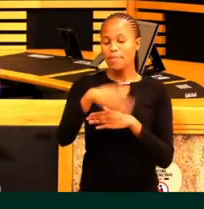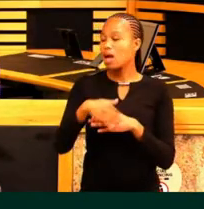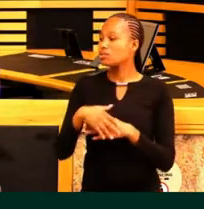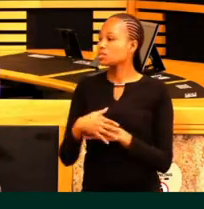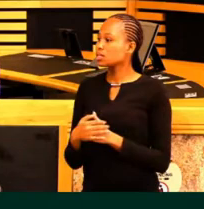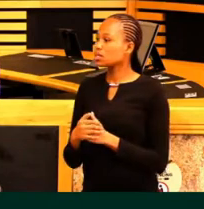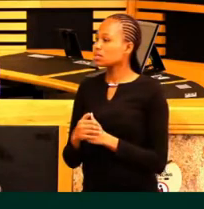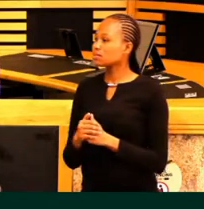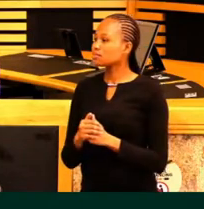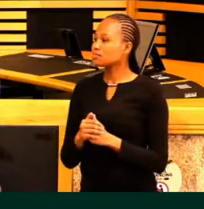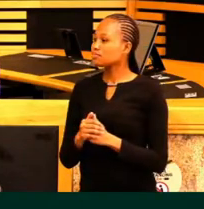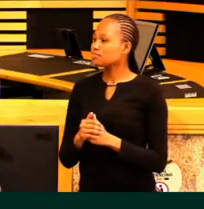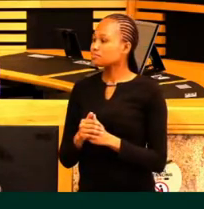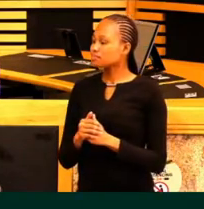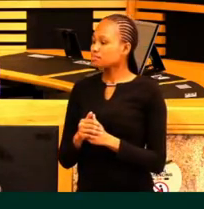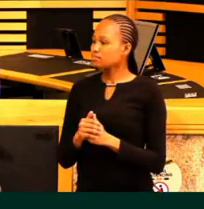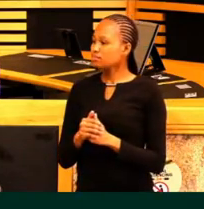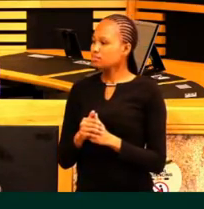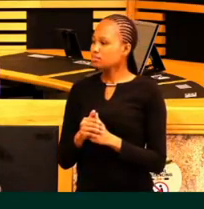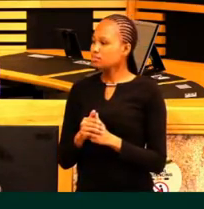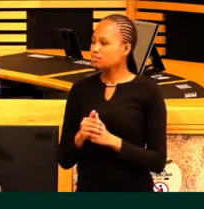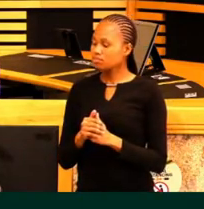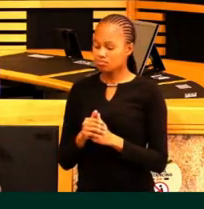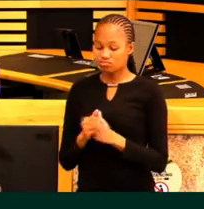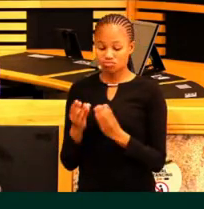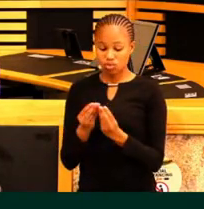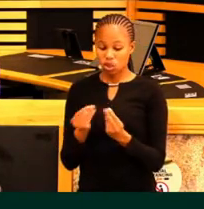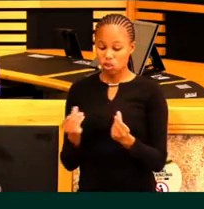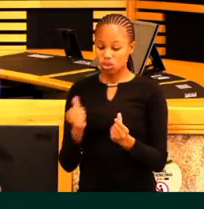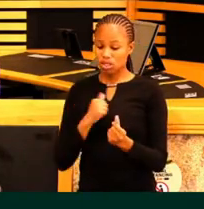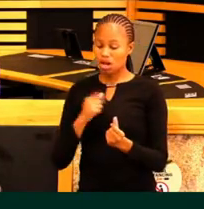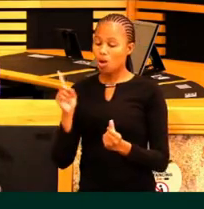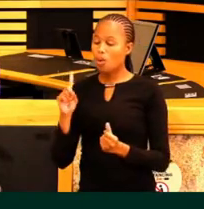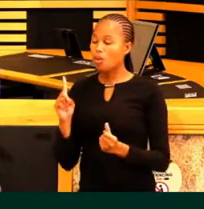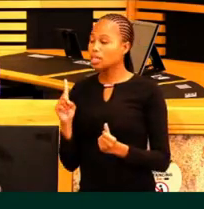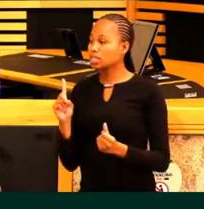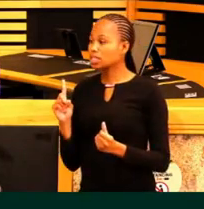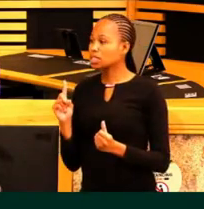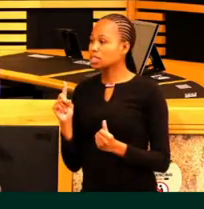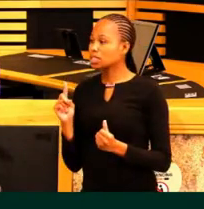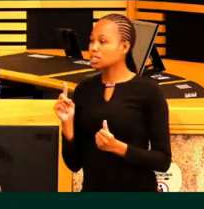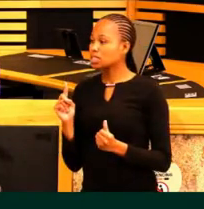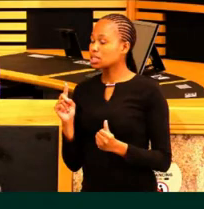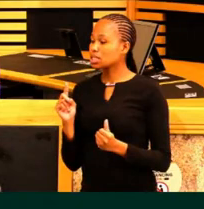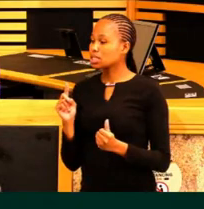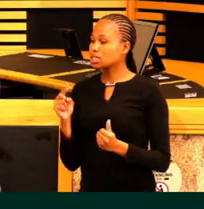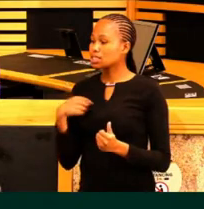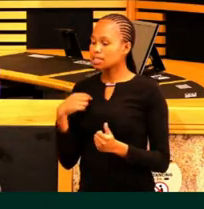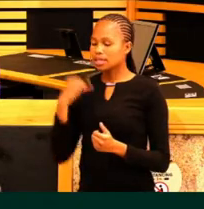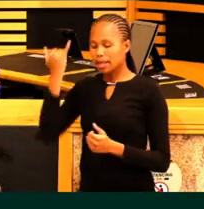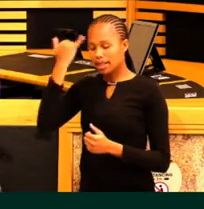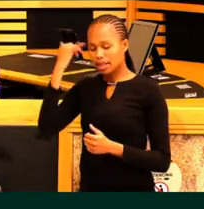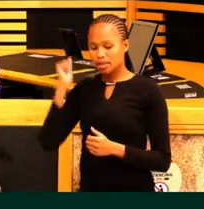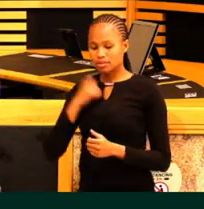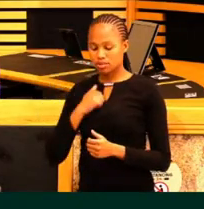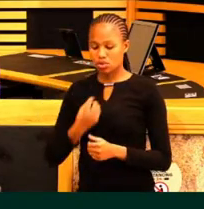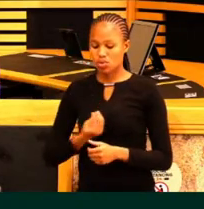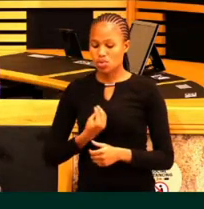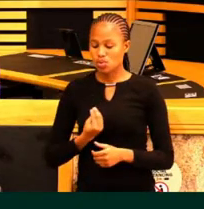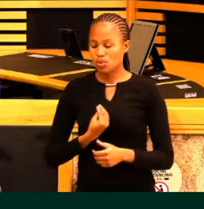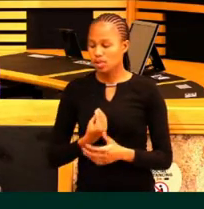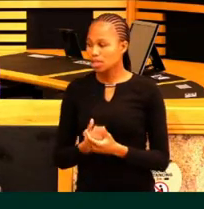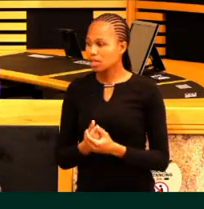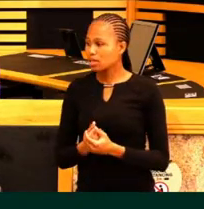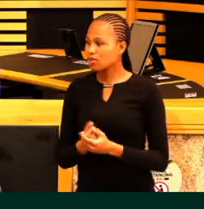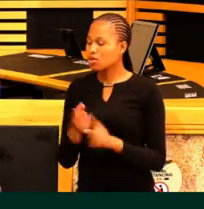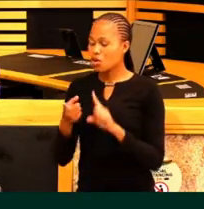uh isolation yet okay as it tested iOS young people